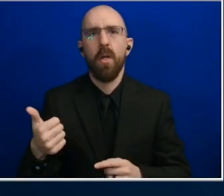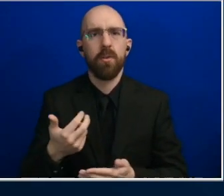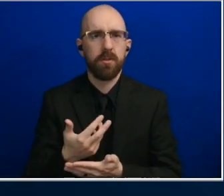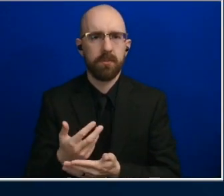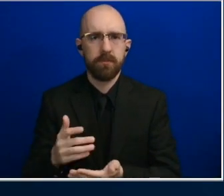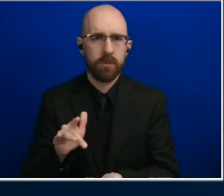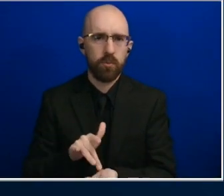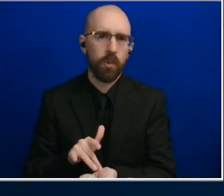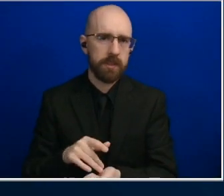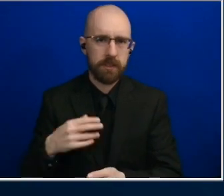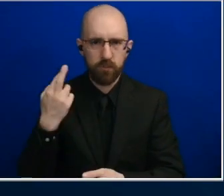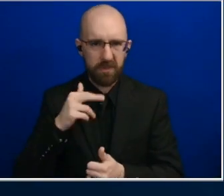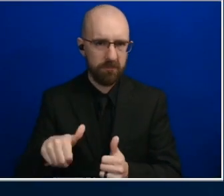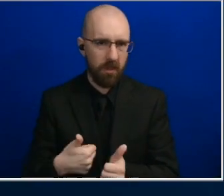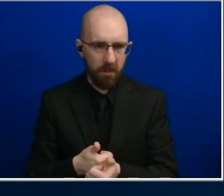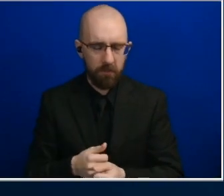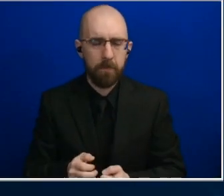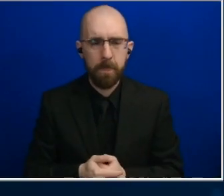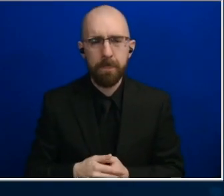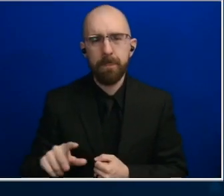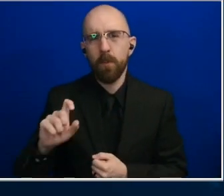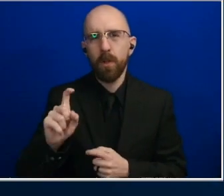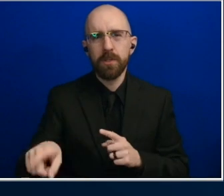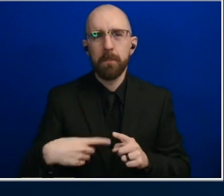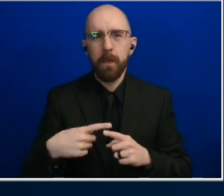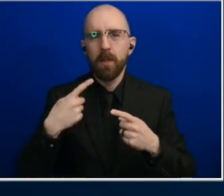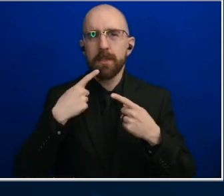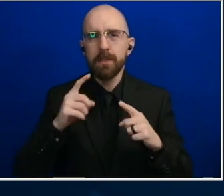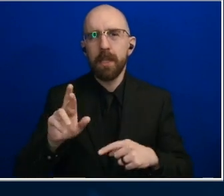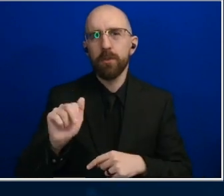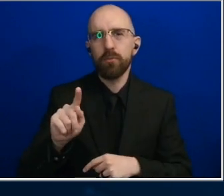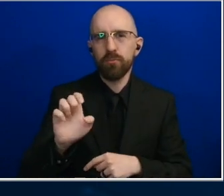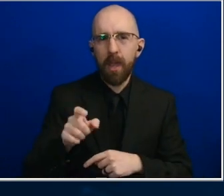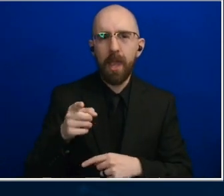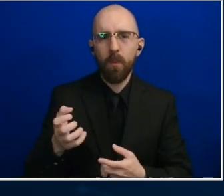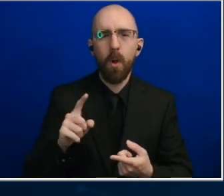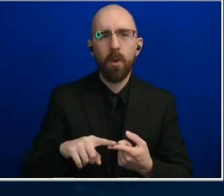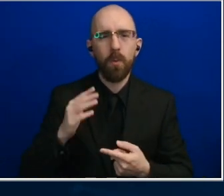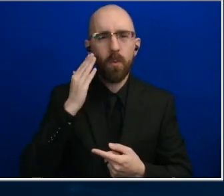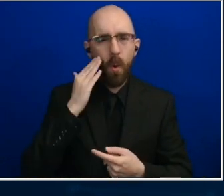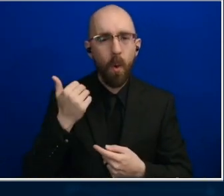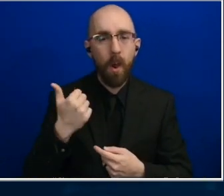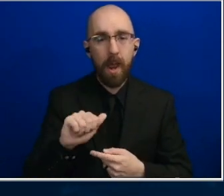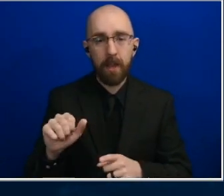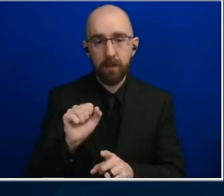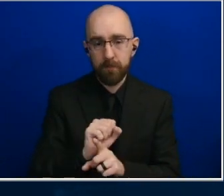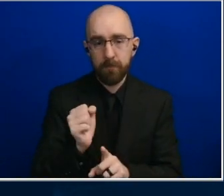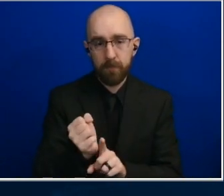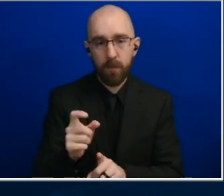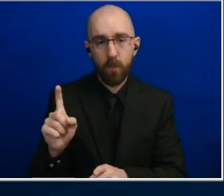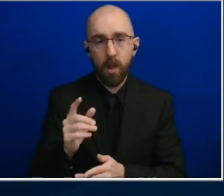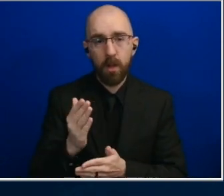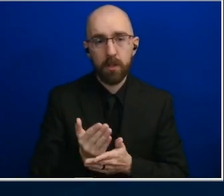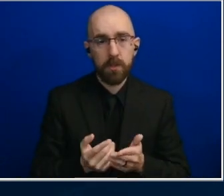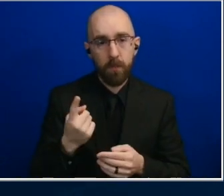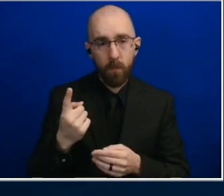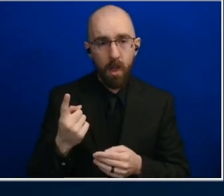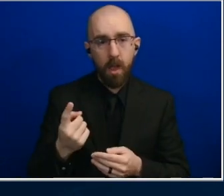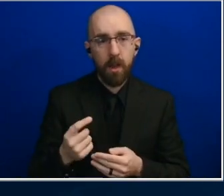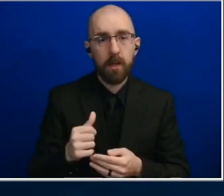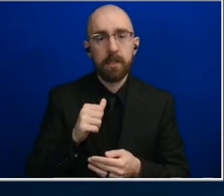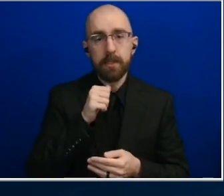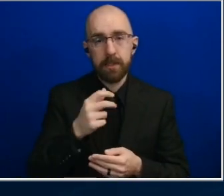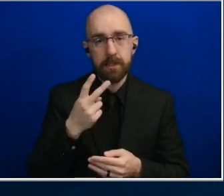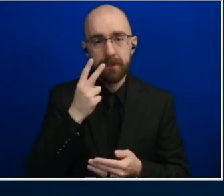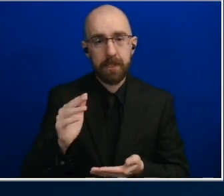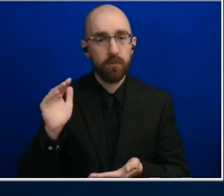Stu has a question about the success rate, and he wants to know if there are ever cases where someone doesn't see a reduction in